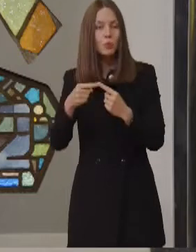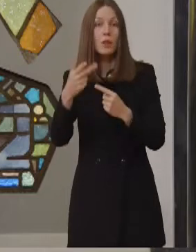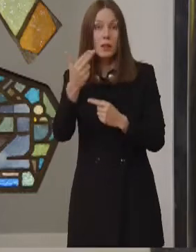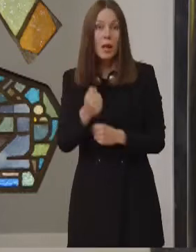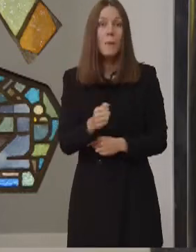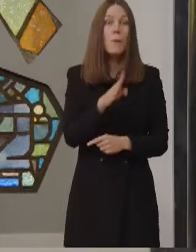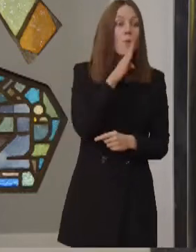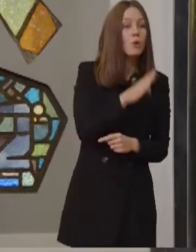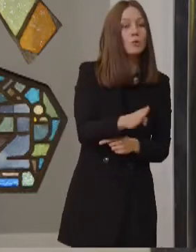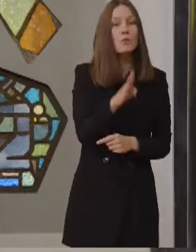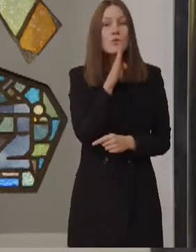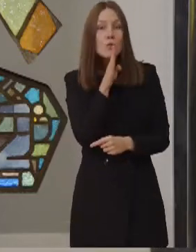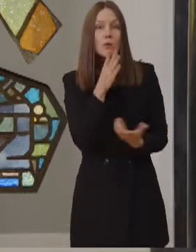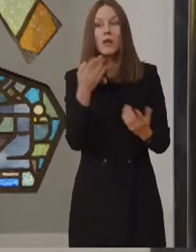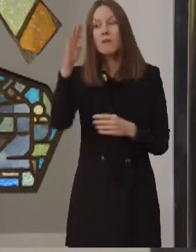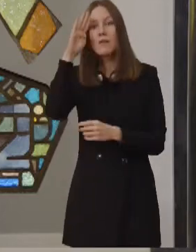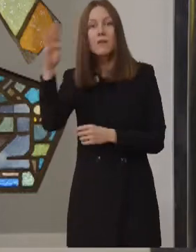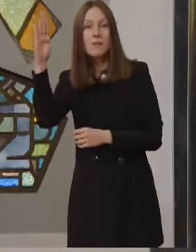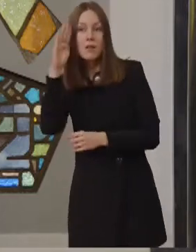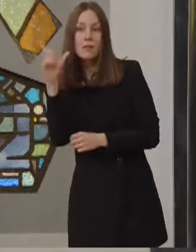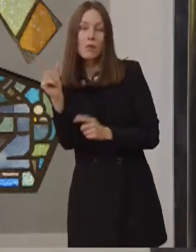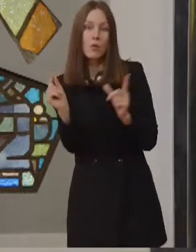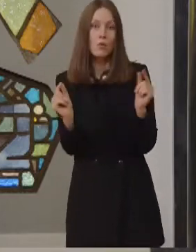to recognize